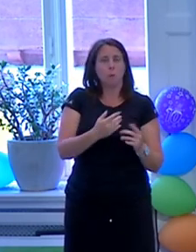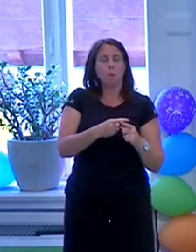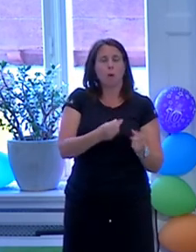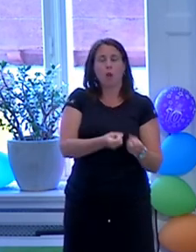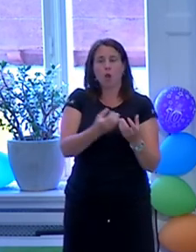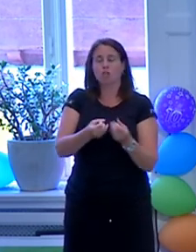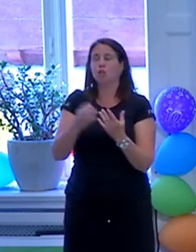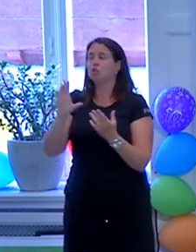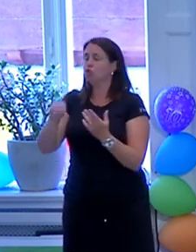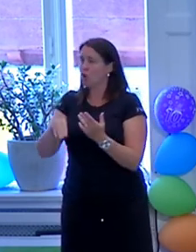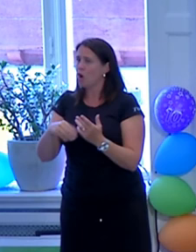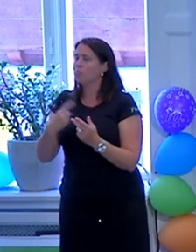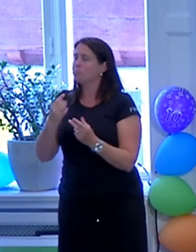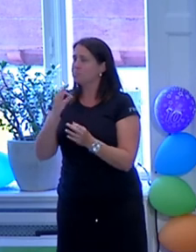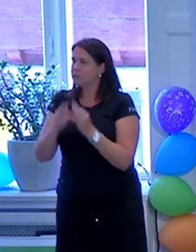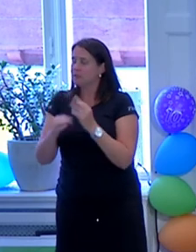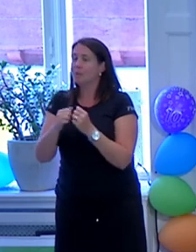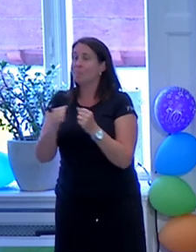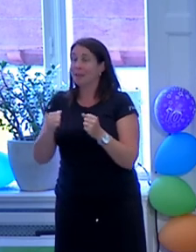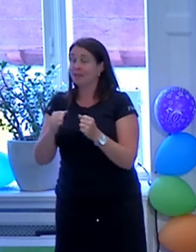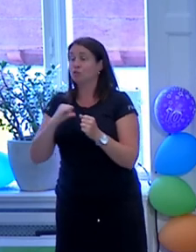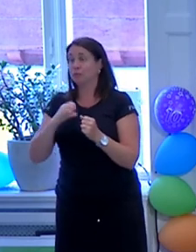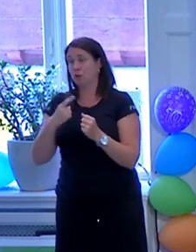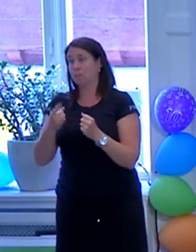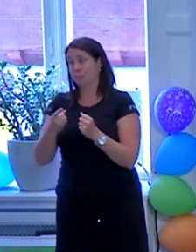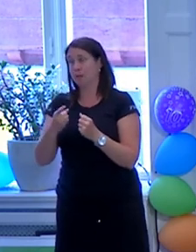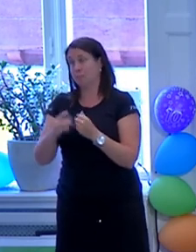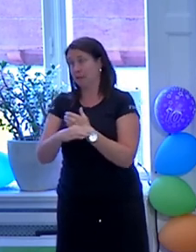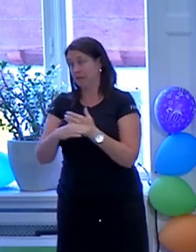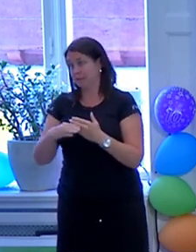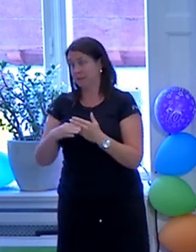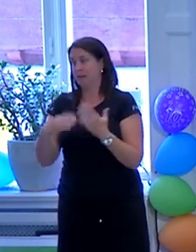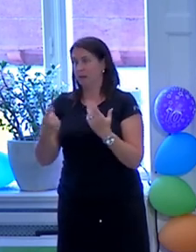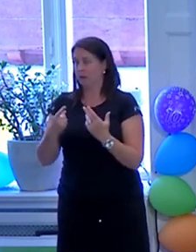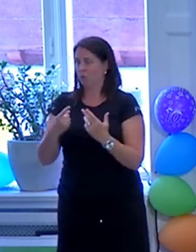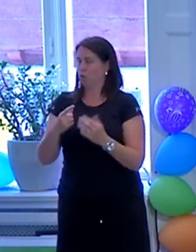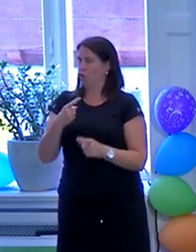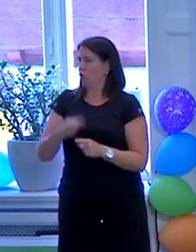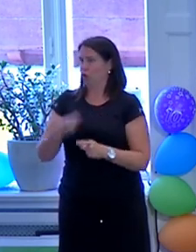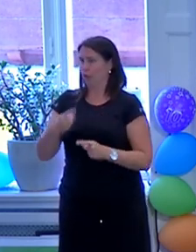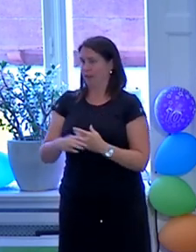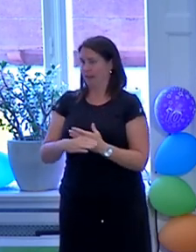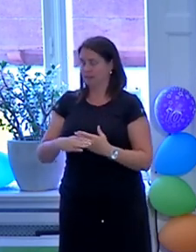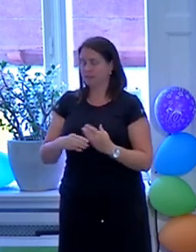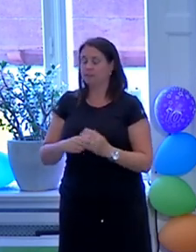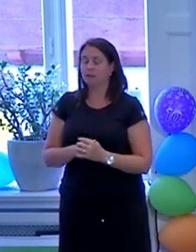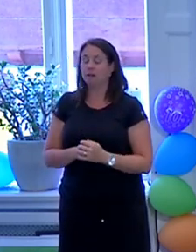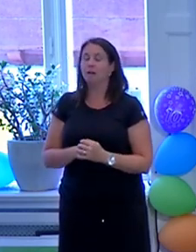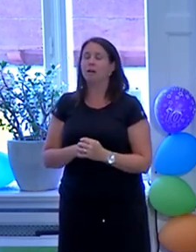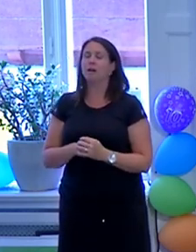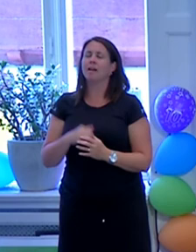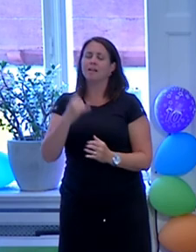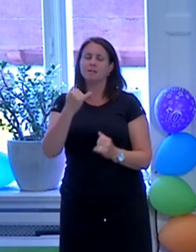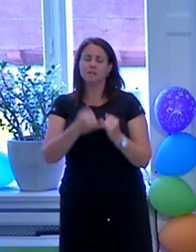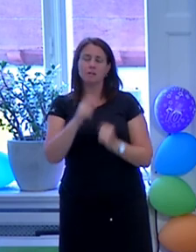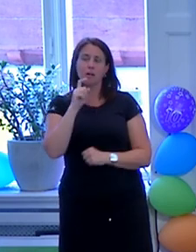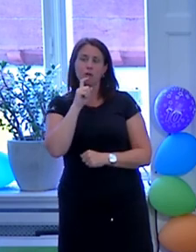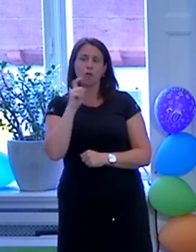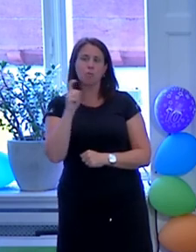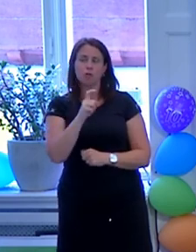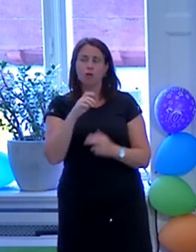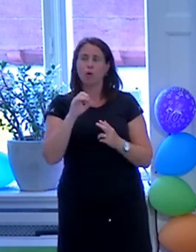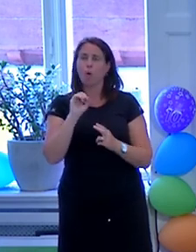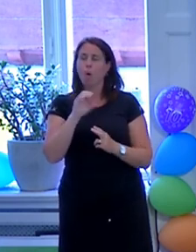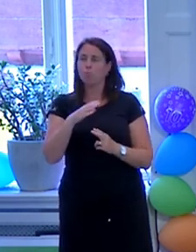enabling ecosystems within tight boundaries. Exactly. Mm. Right. One last remark on building trust. Would you say